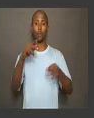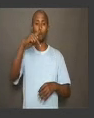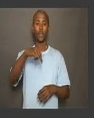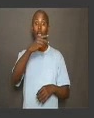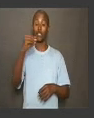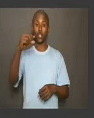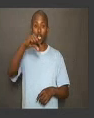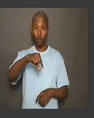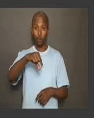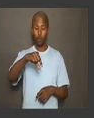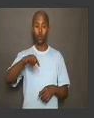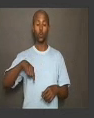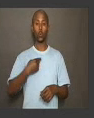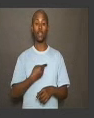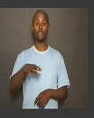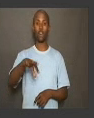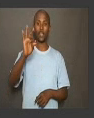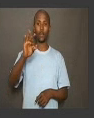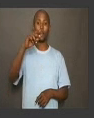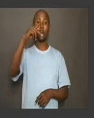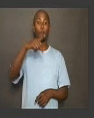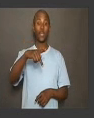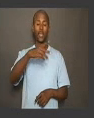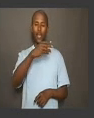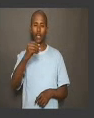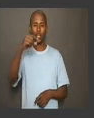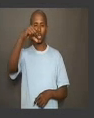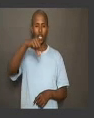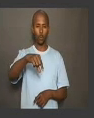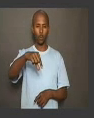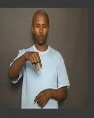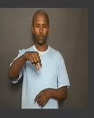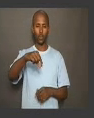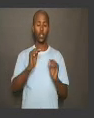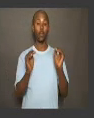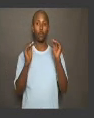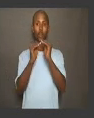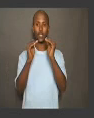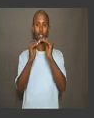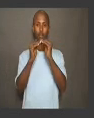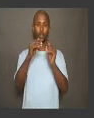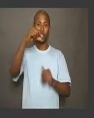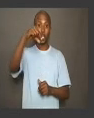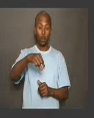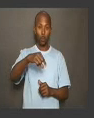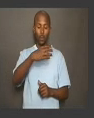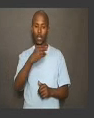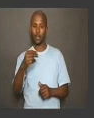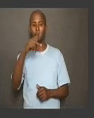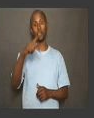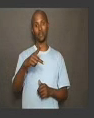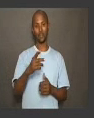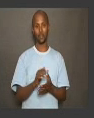Q, we find that P and Q is equivalent to Q and